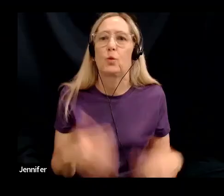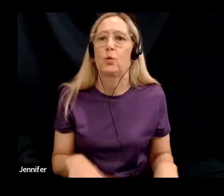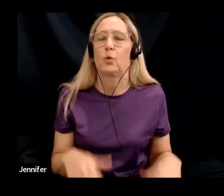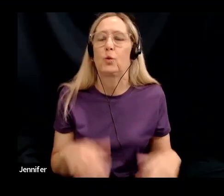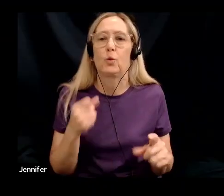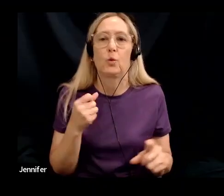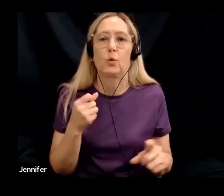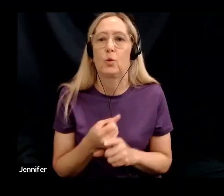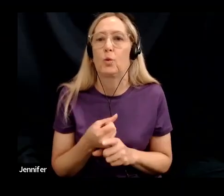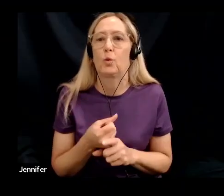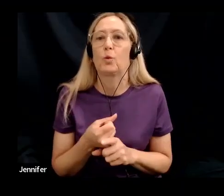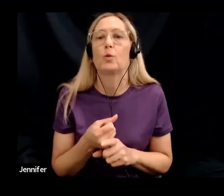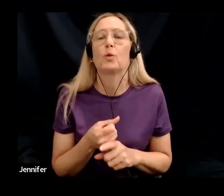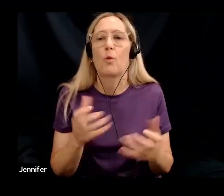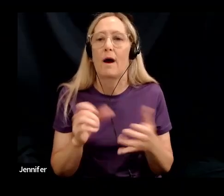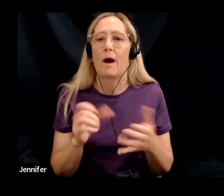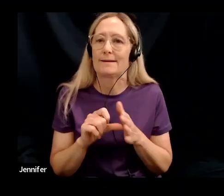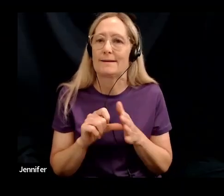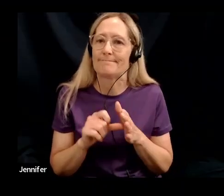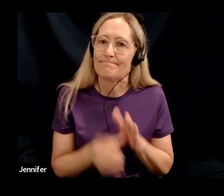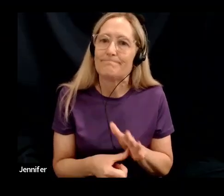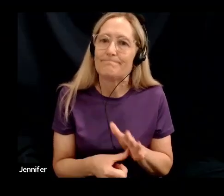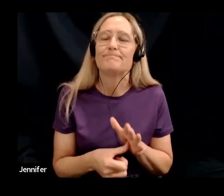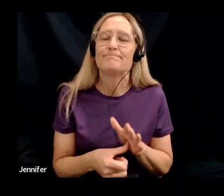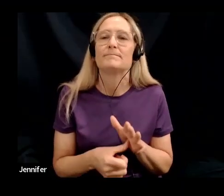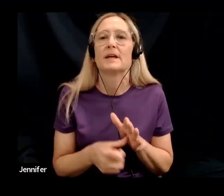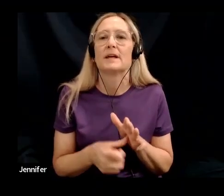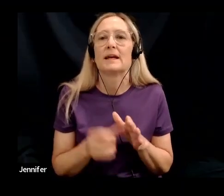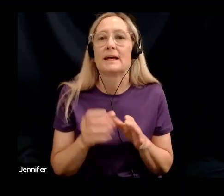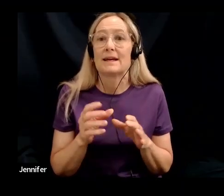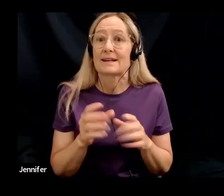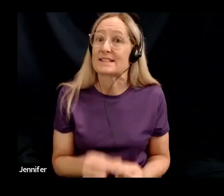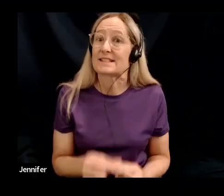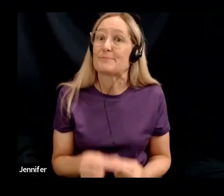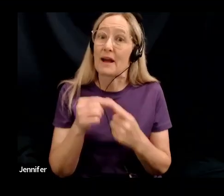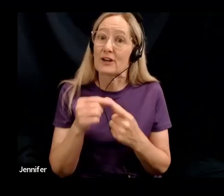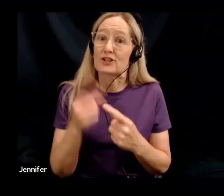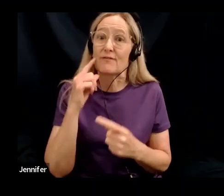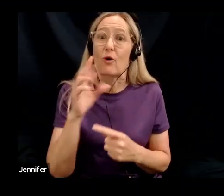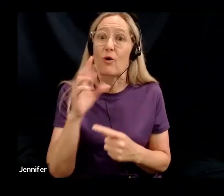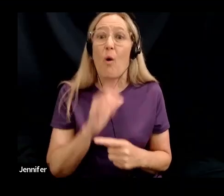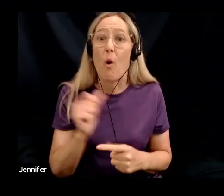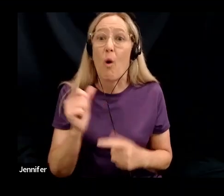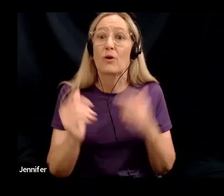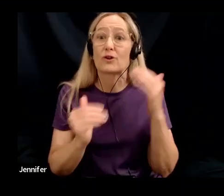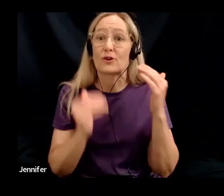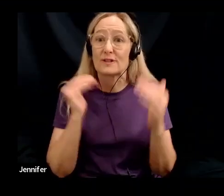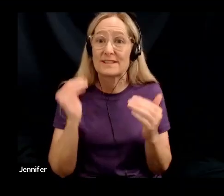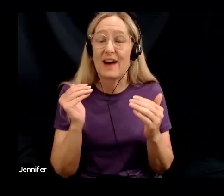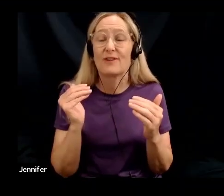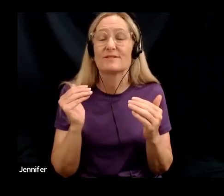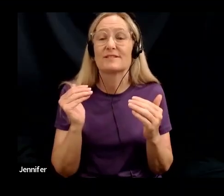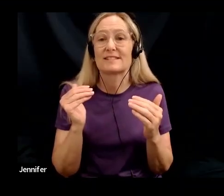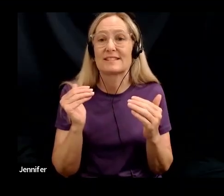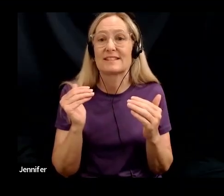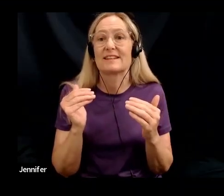And again, really just highlighting that, especially for older adults, people maybe they've lost,